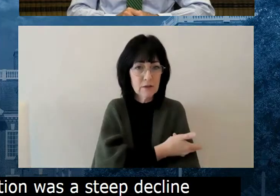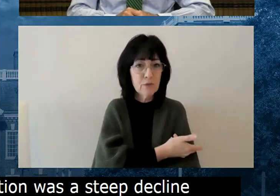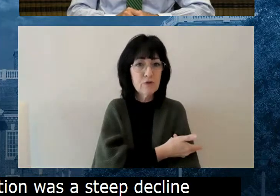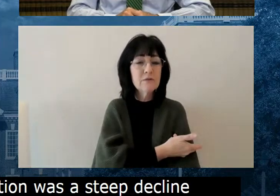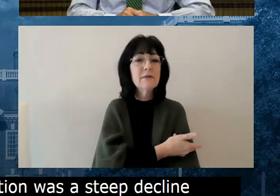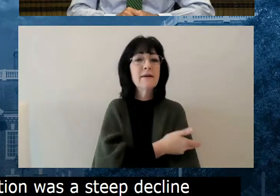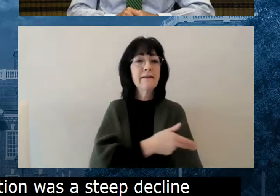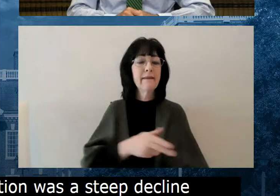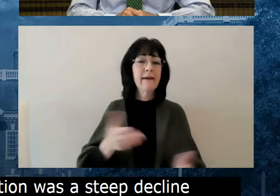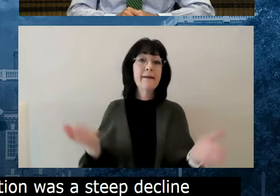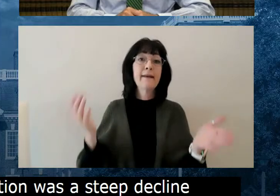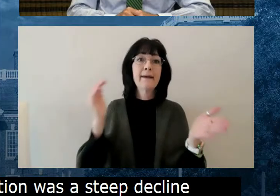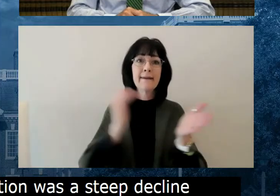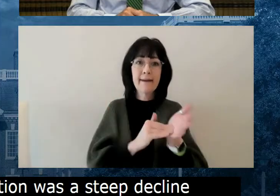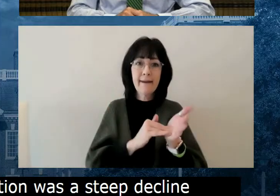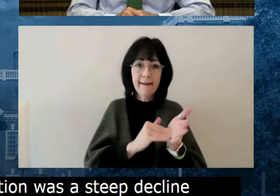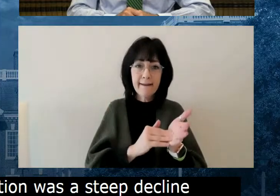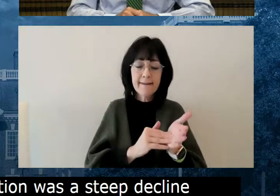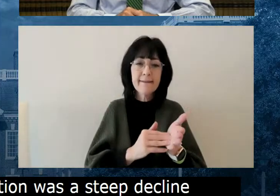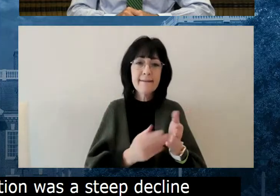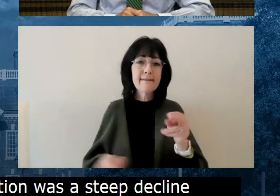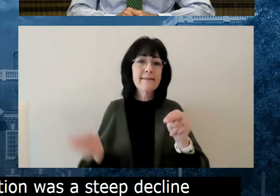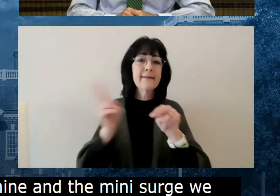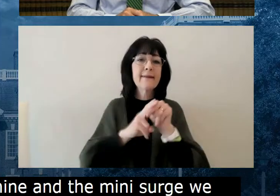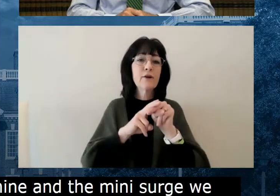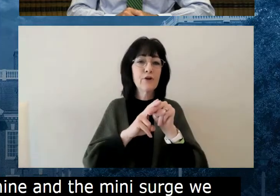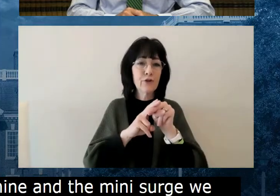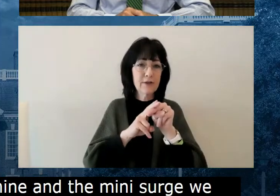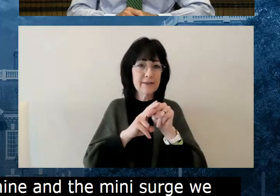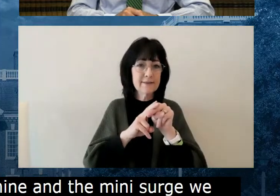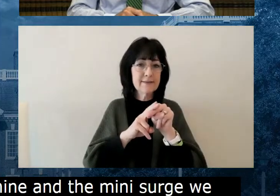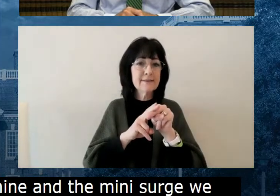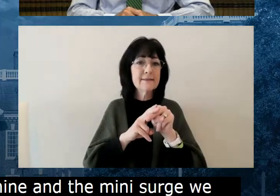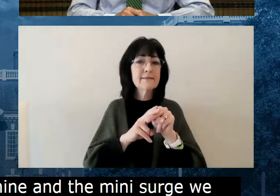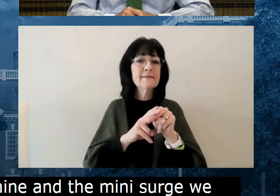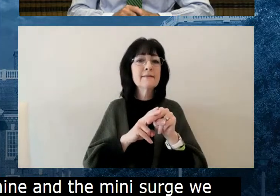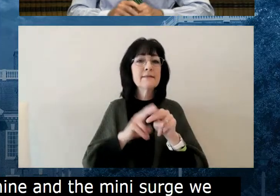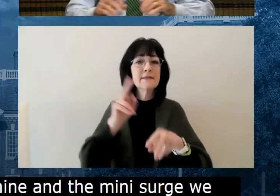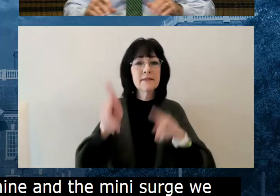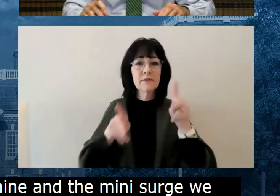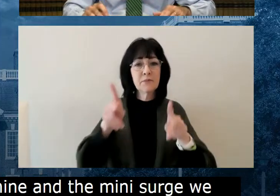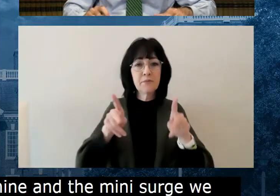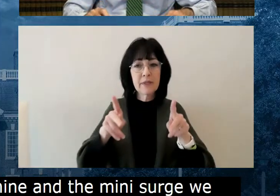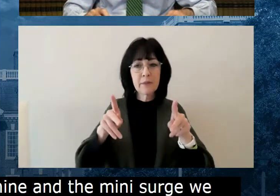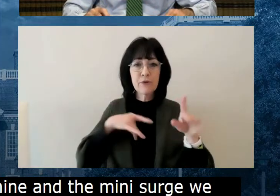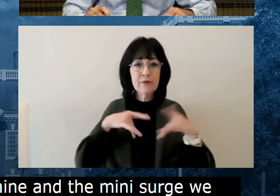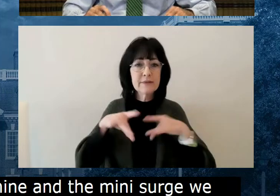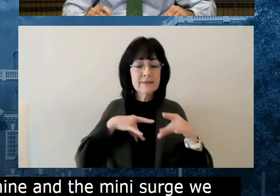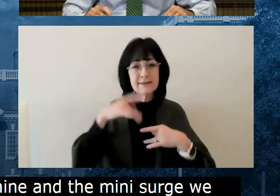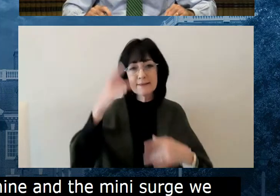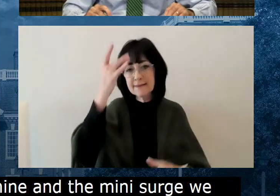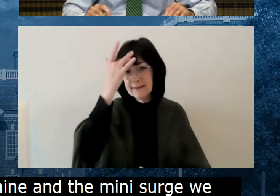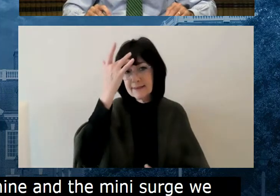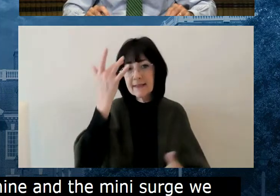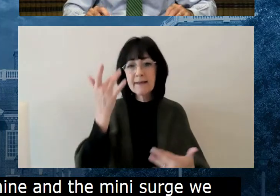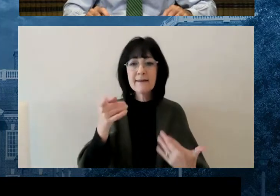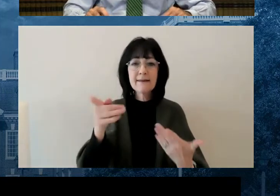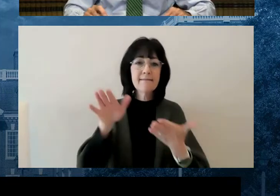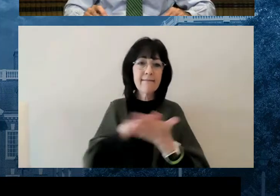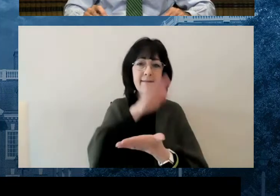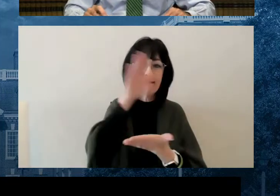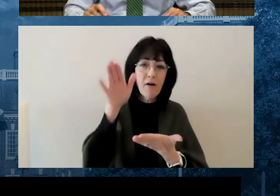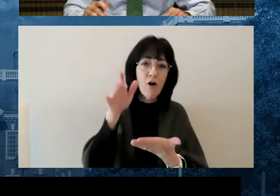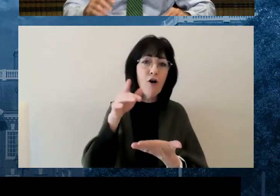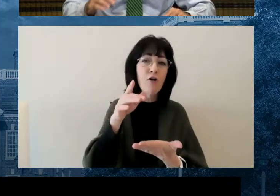saw an increase in positive cases, an increase in the percent positive of the tests we were doing, and we were doing a significant